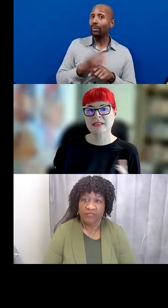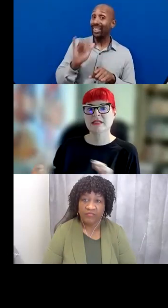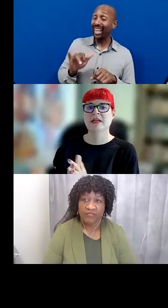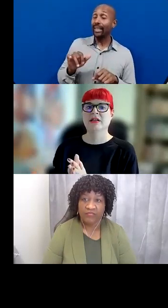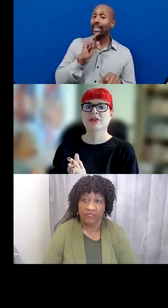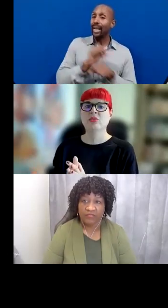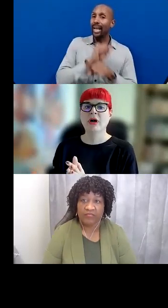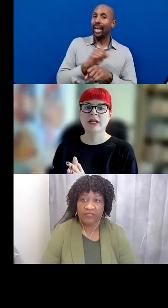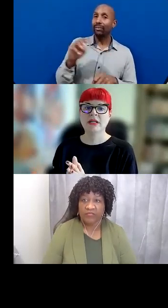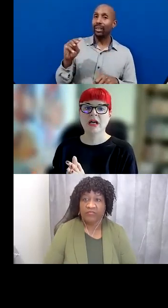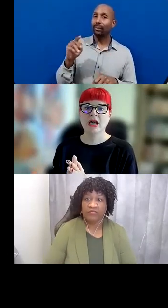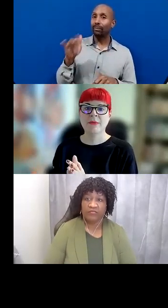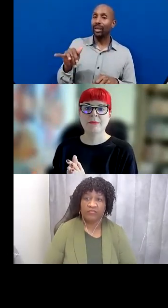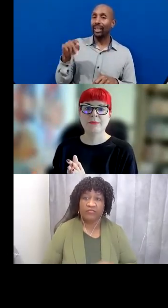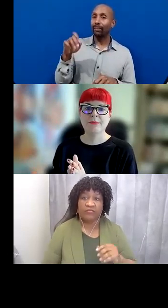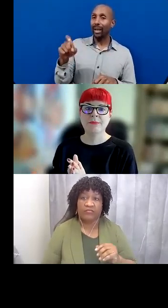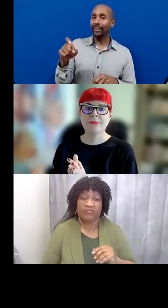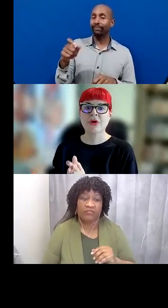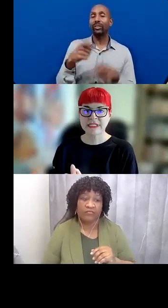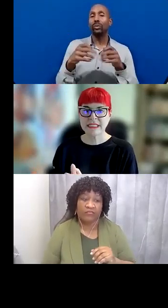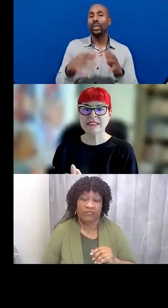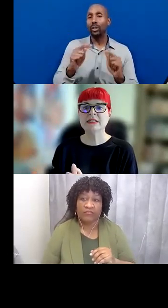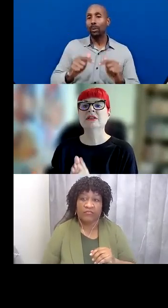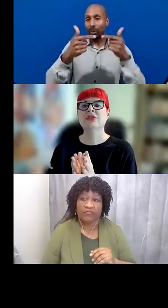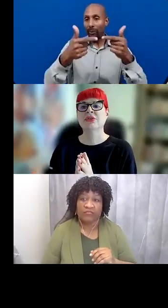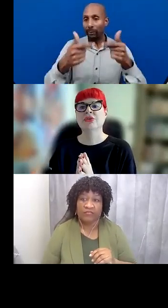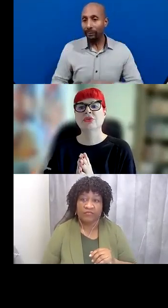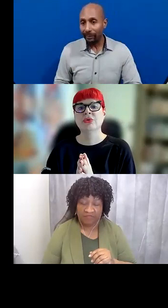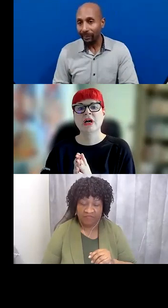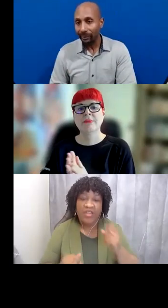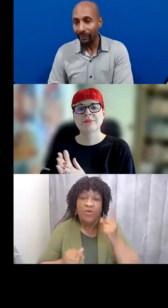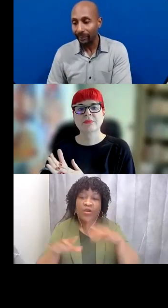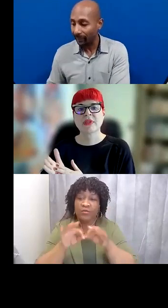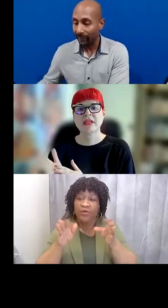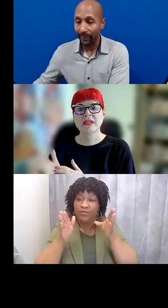monkeypox. The one person who